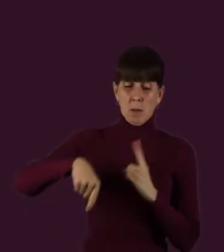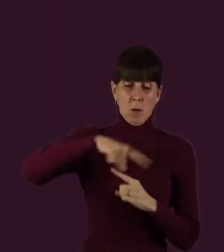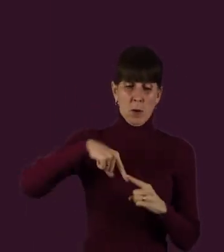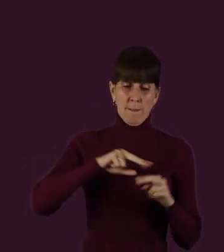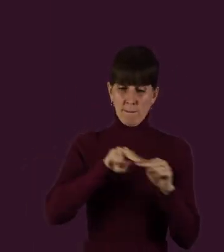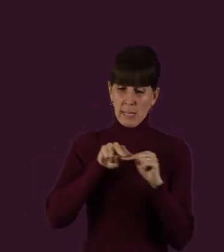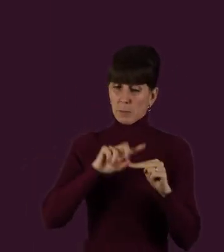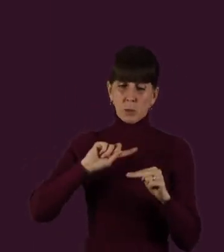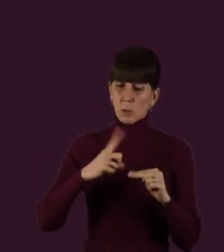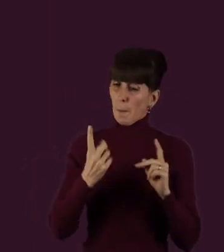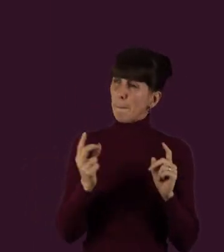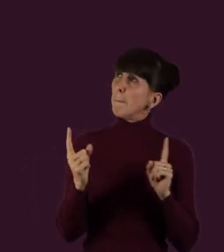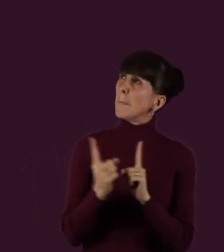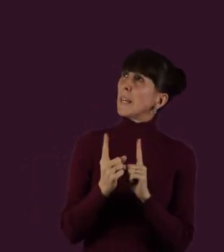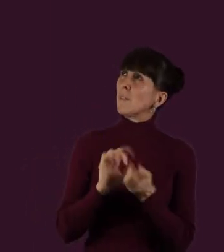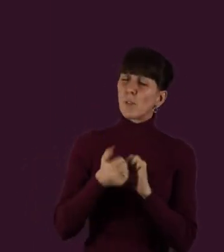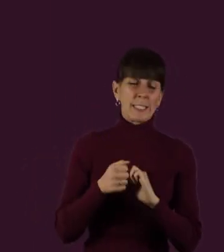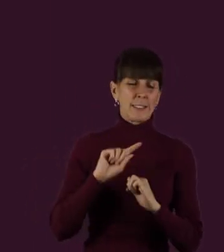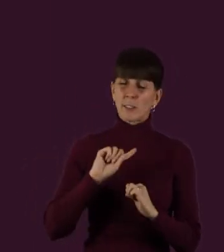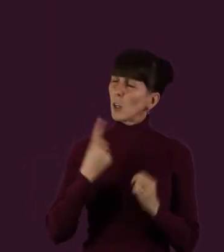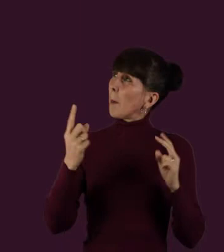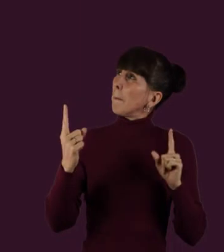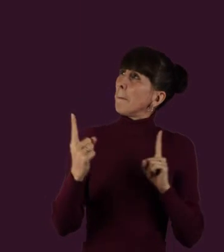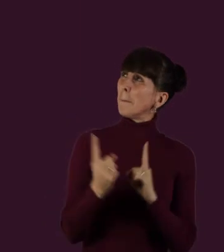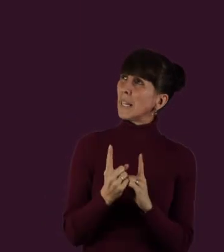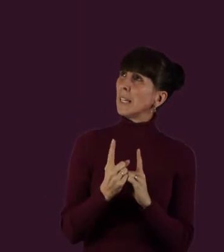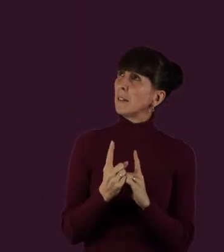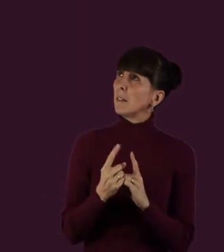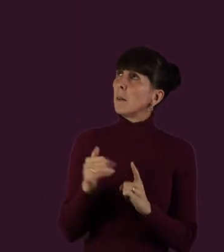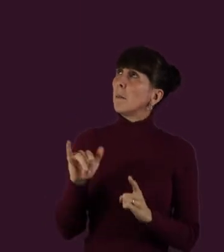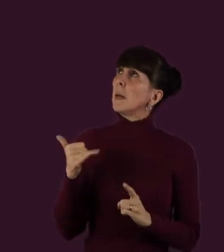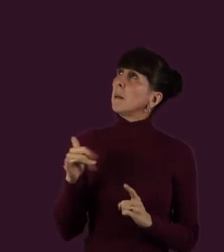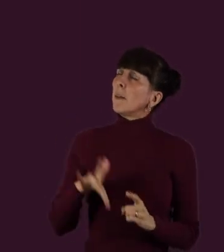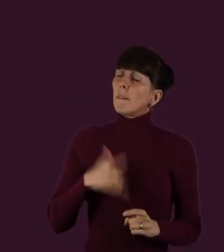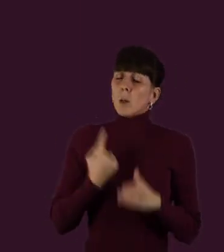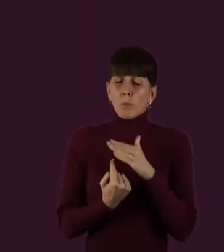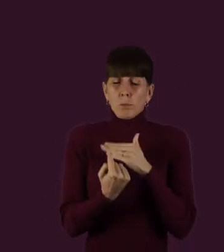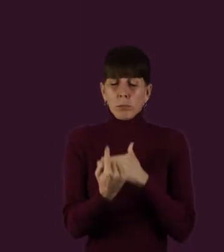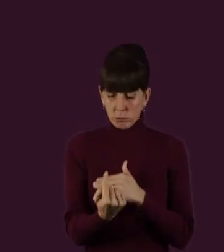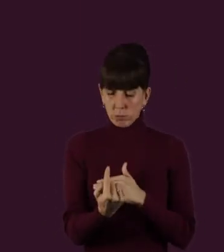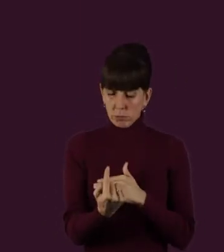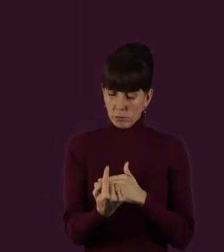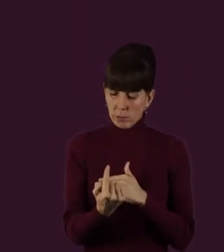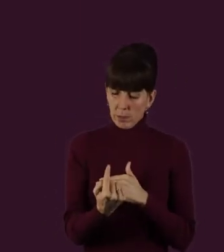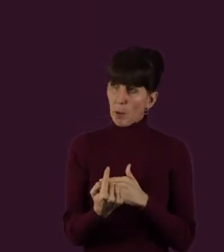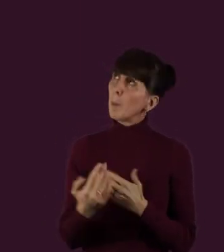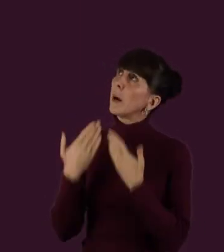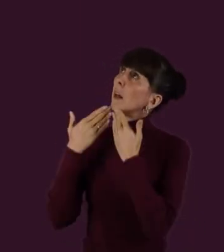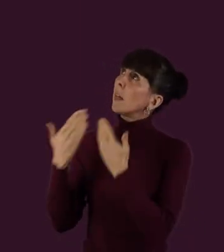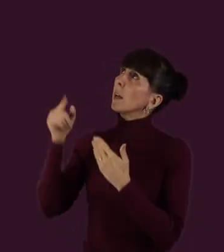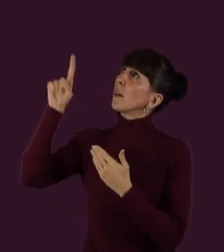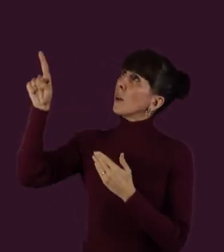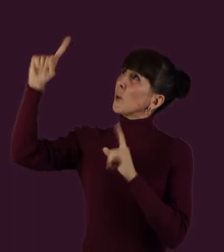disconnected from one another. We may feel isolated. But Lord, I thank you that you are God with